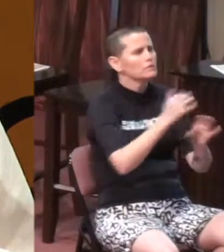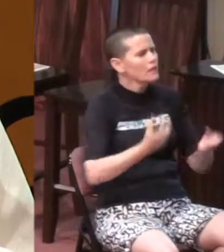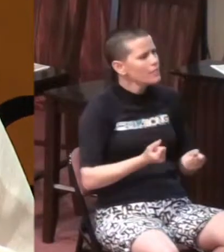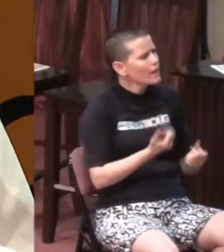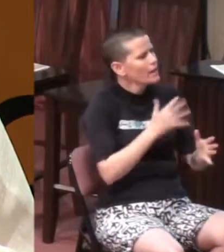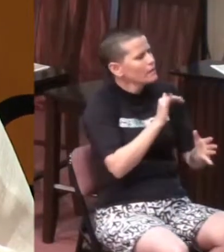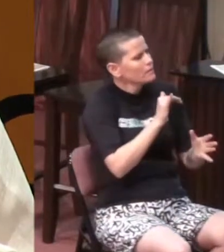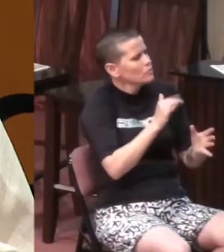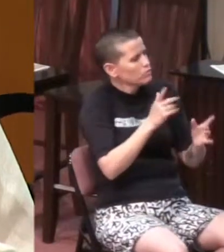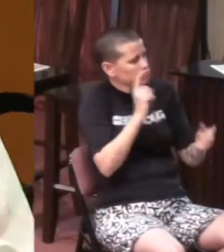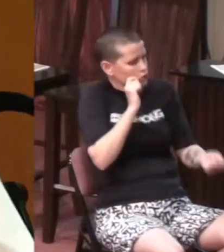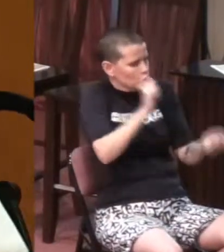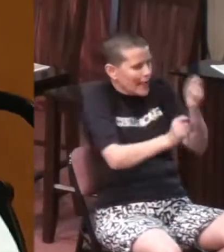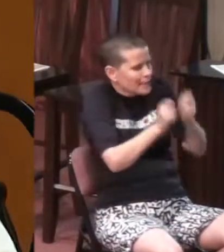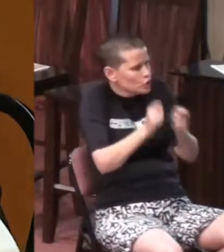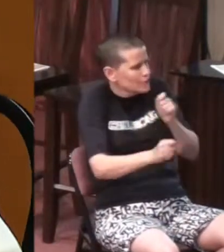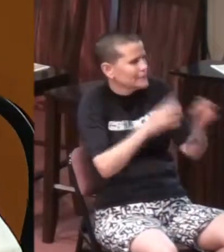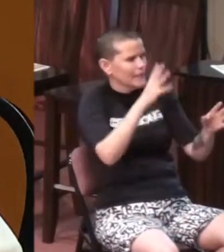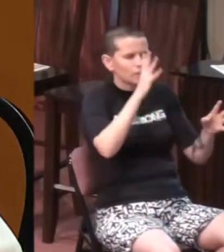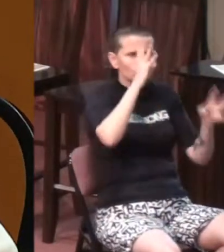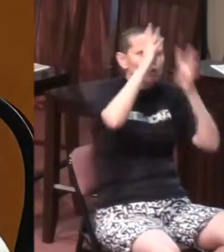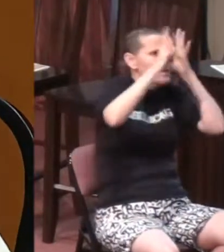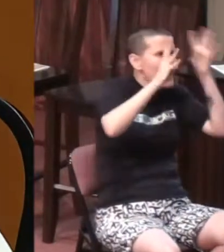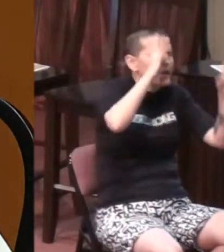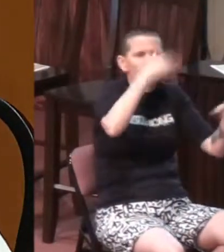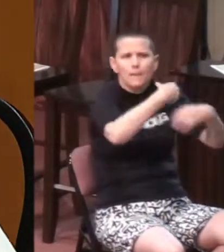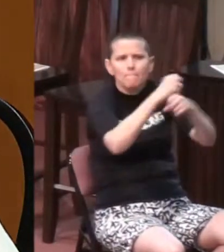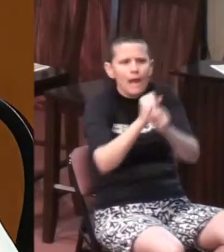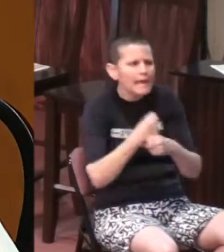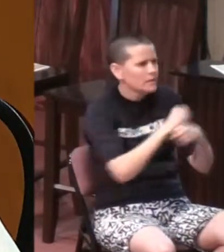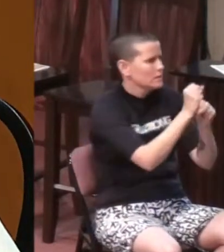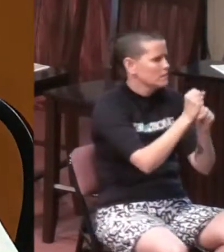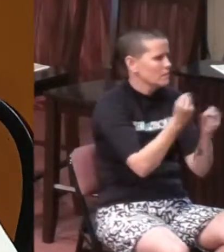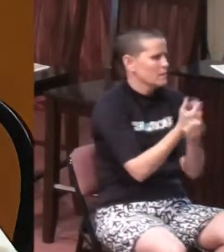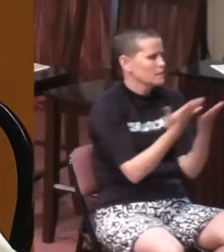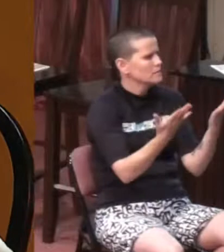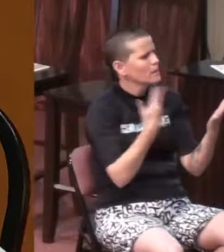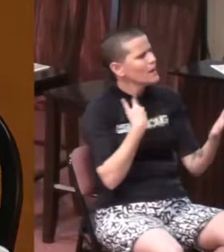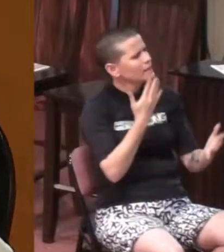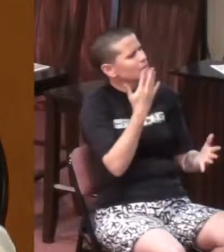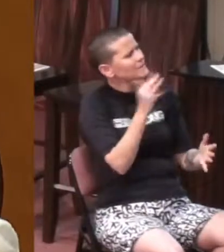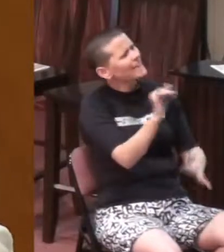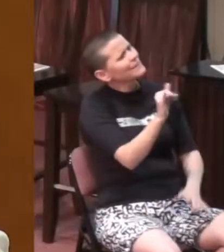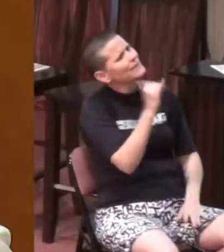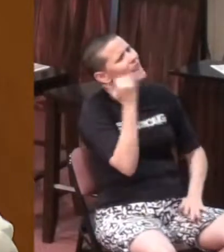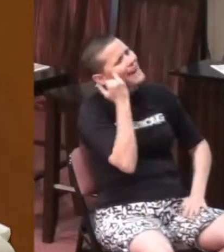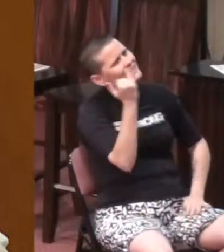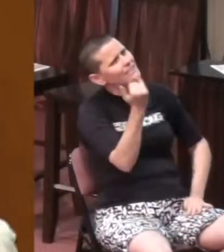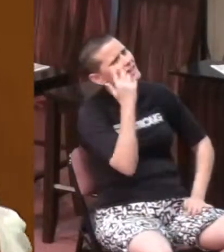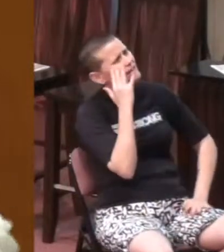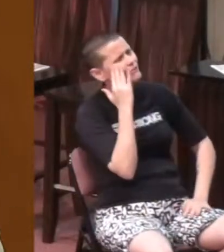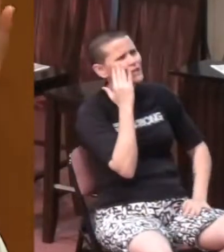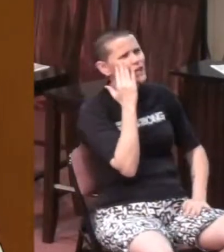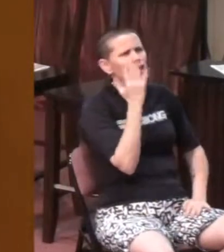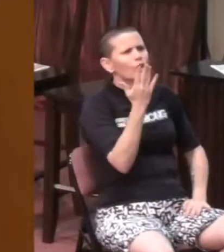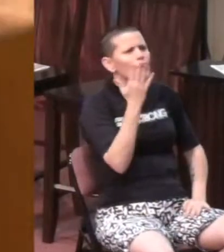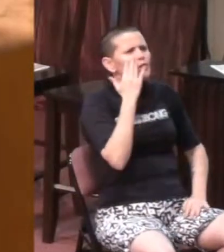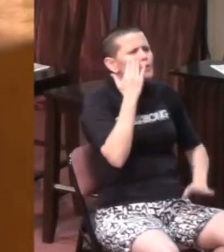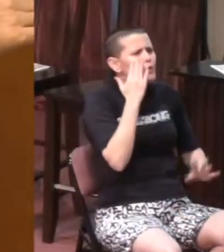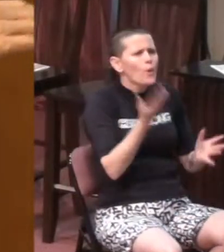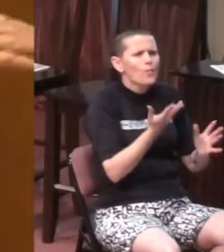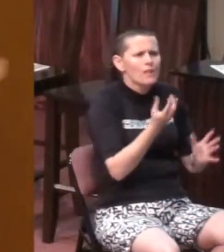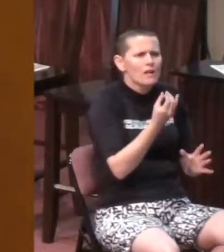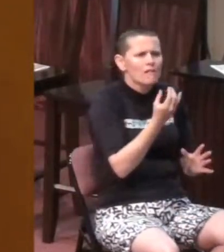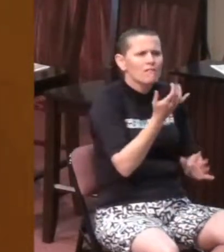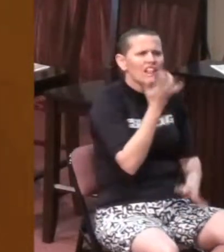a kaleidoscope? Have you ever seen it not move or change or adjust? And yet it's beautiful. It moves from beauty to beauty, from glory to greater